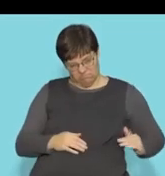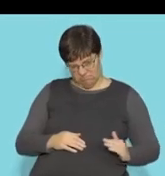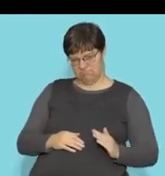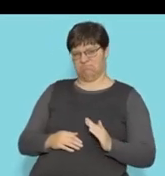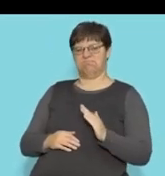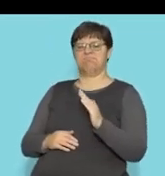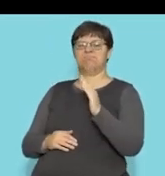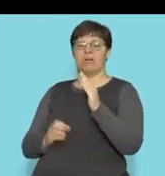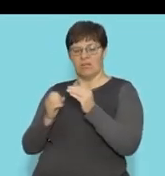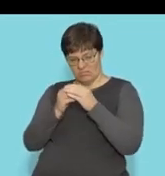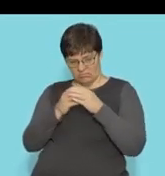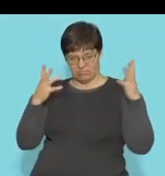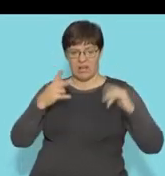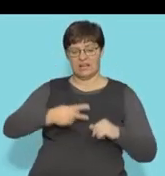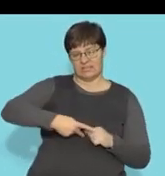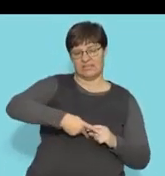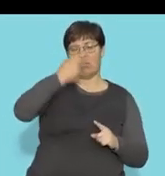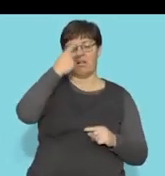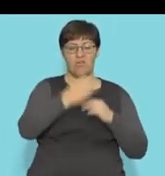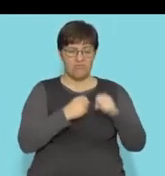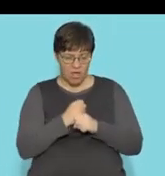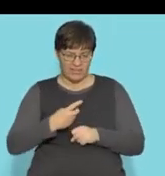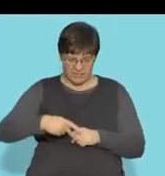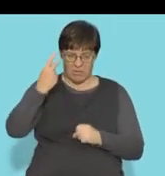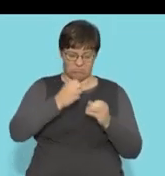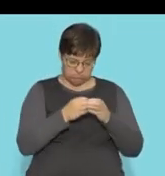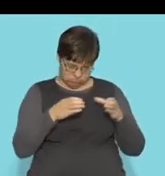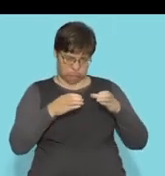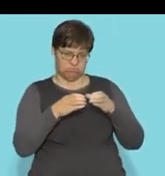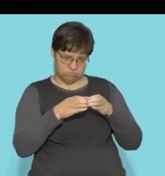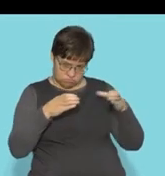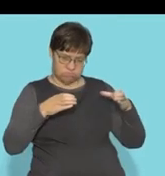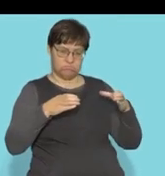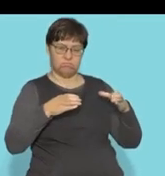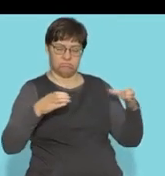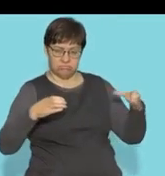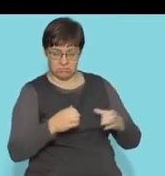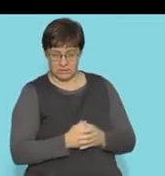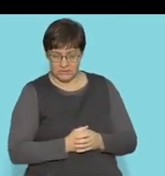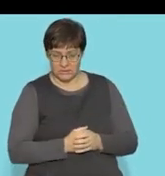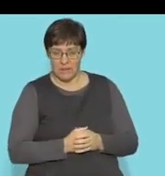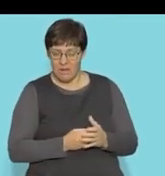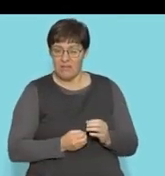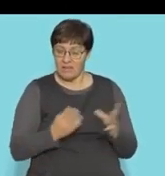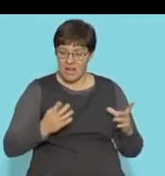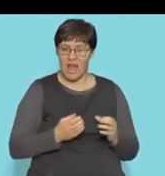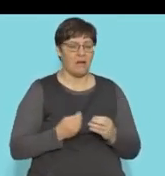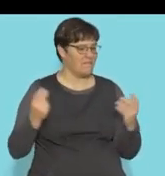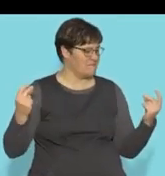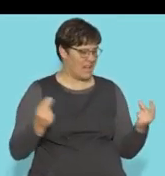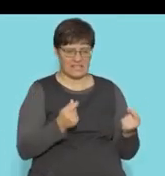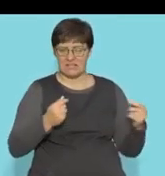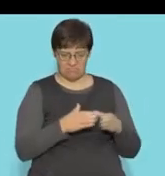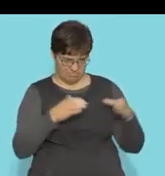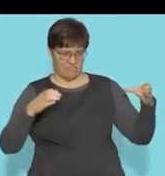that the population doubled every year. There was this increase, and it was an exponential